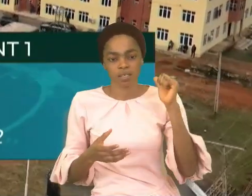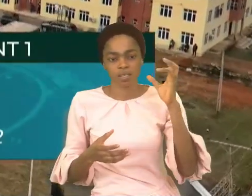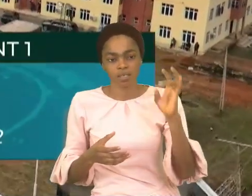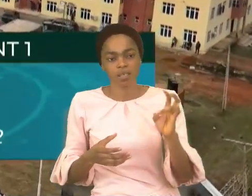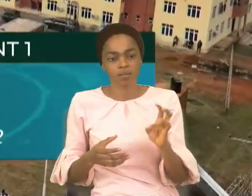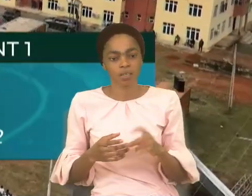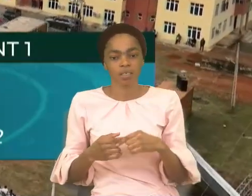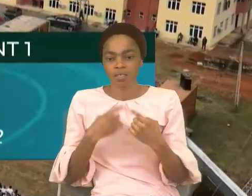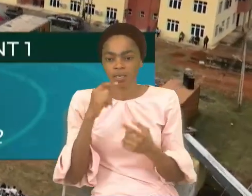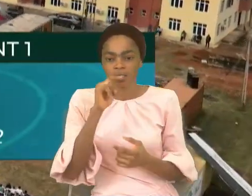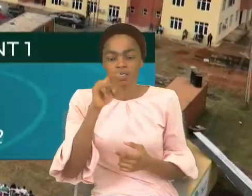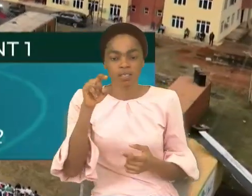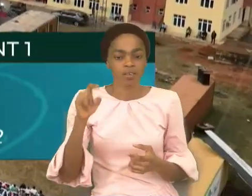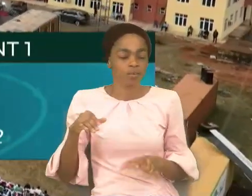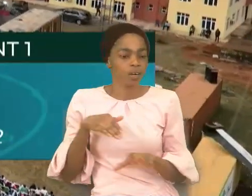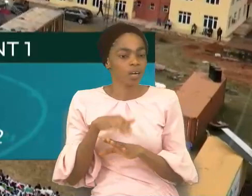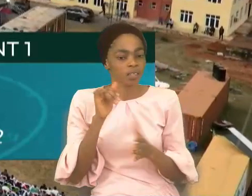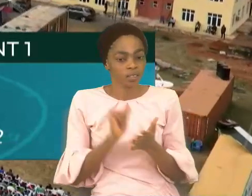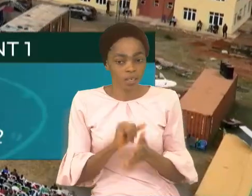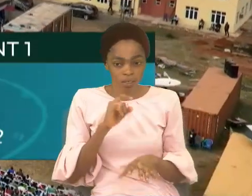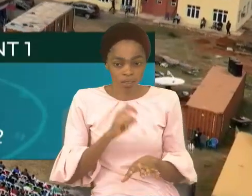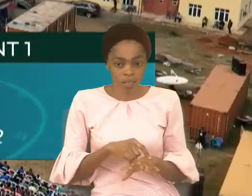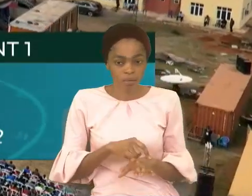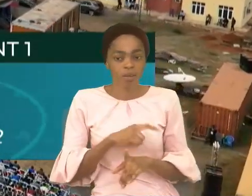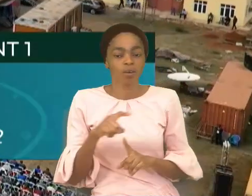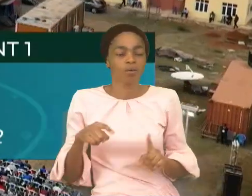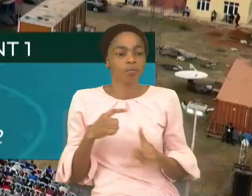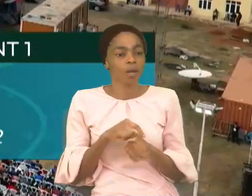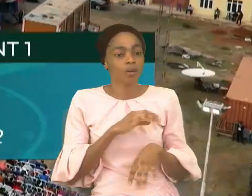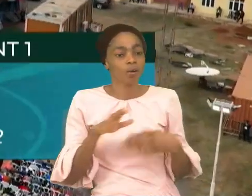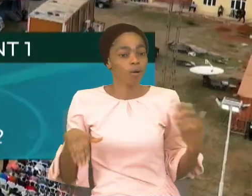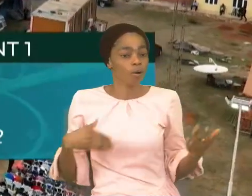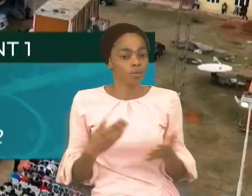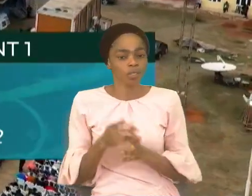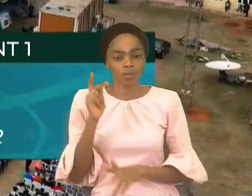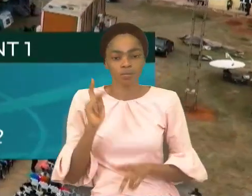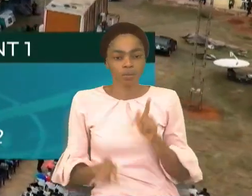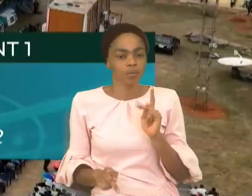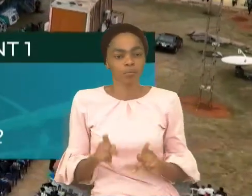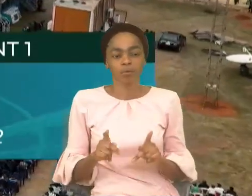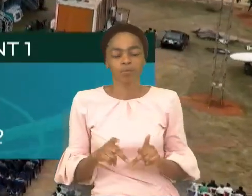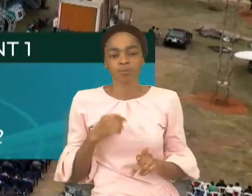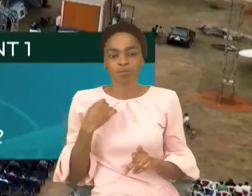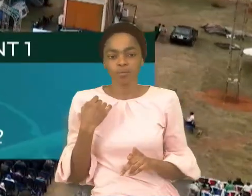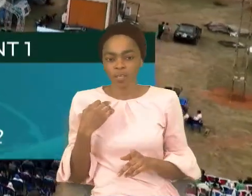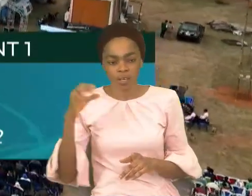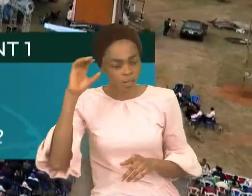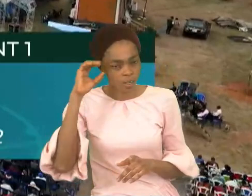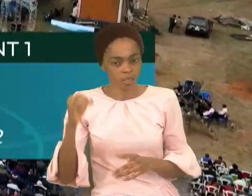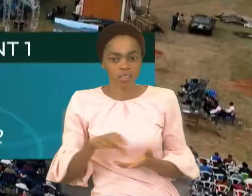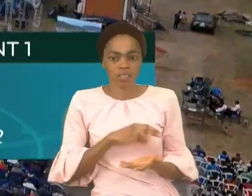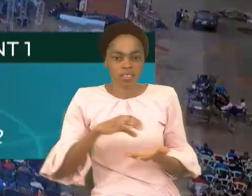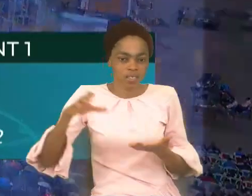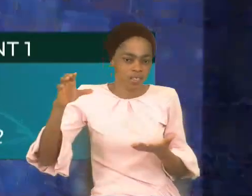the people heard the sound of the cornet, flute, harp, sackbut, psaltery, and all